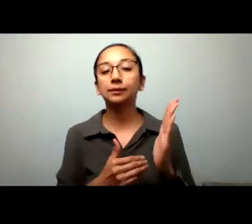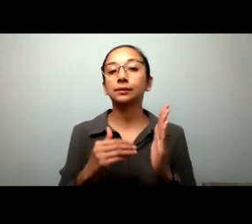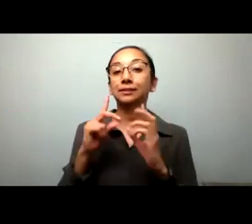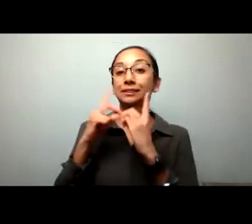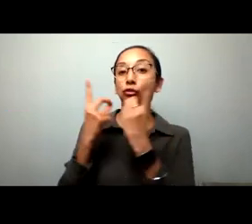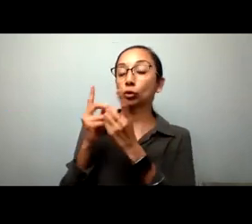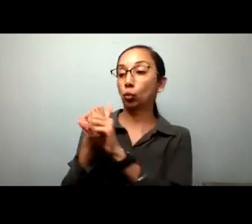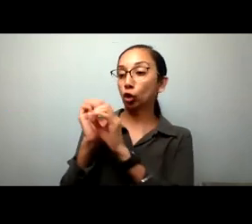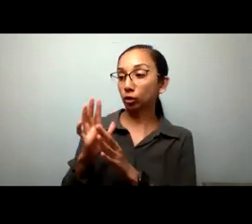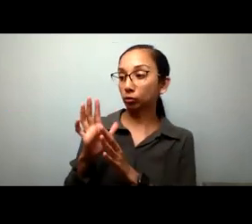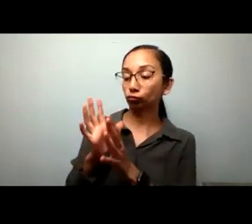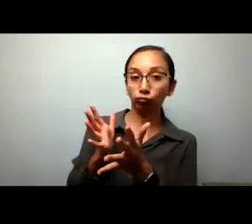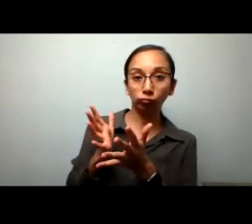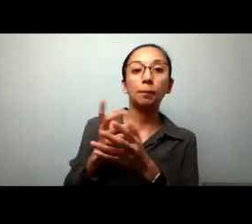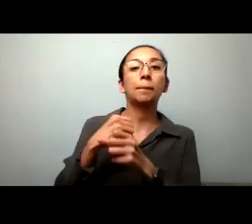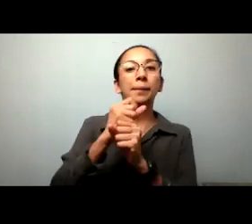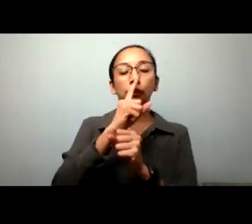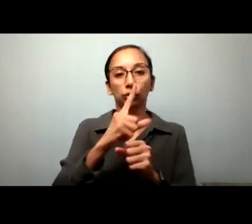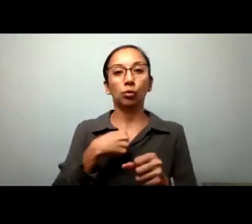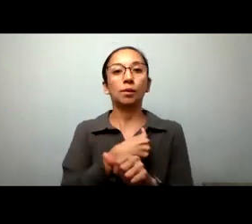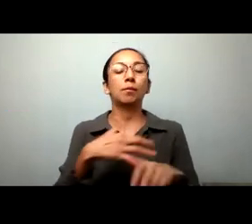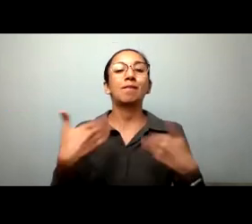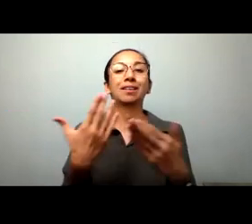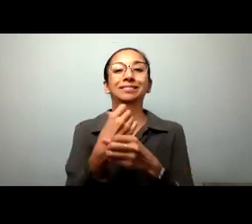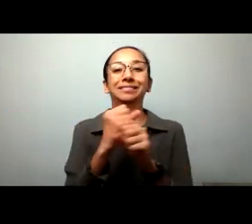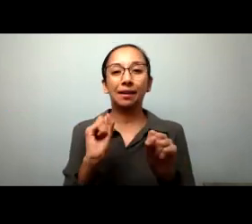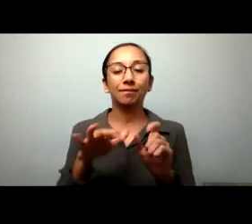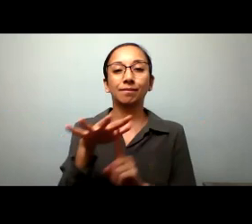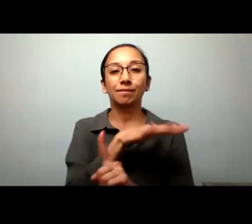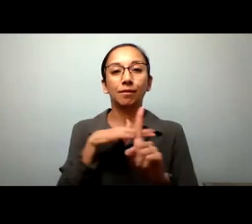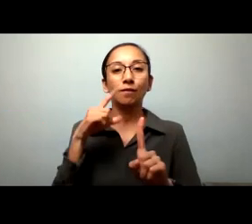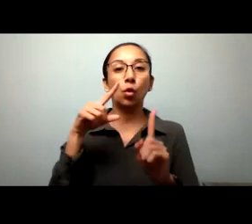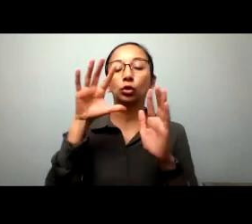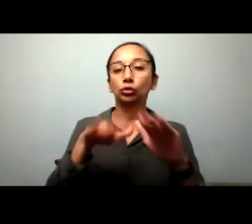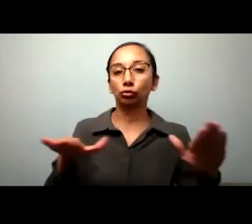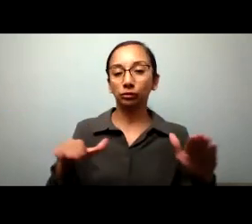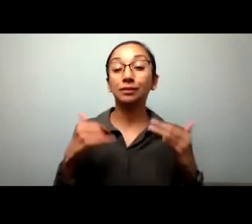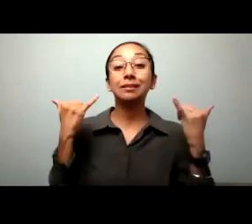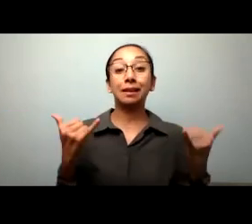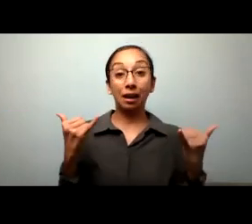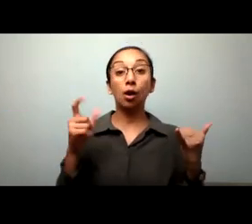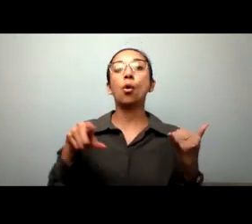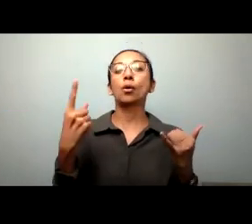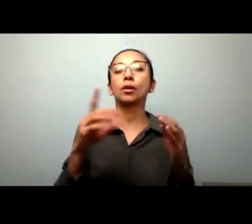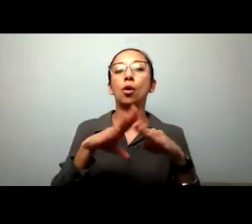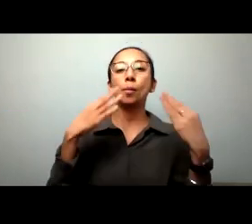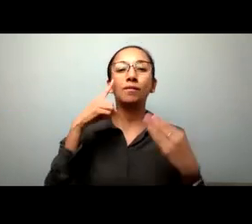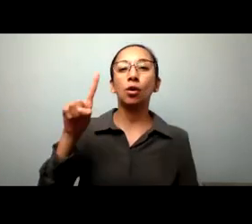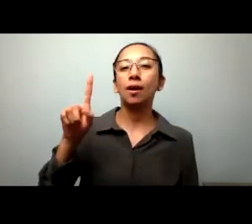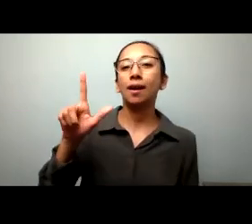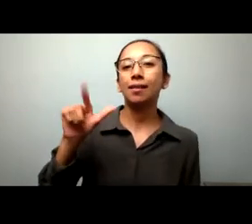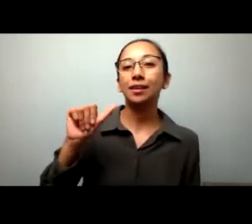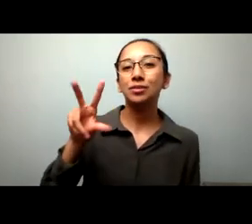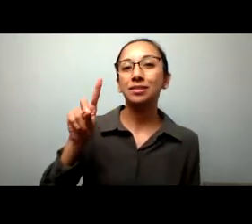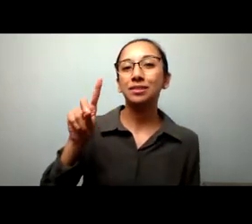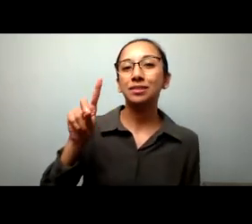that we provide a safe environment for our children right now. Currently, we're only open for LAUSD employees, but we are in the